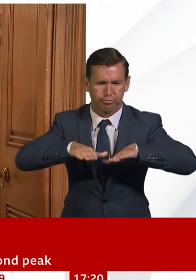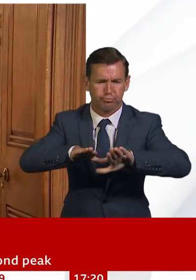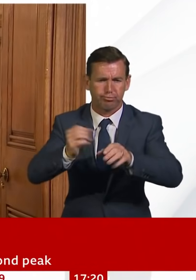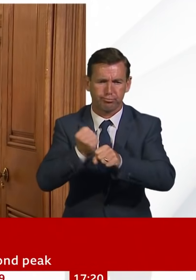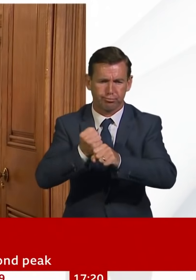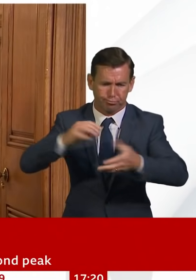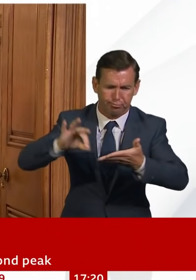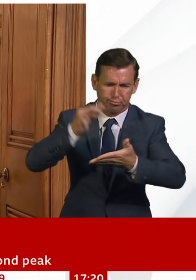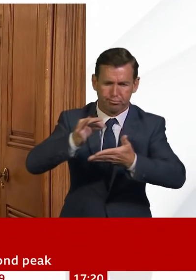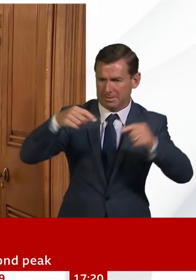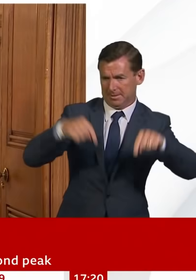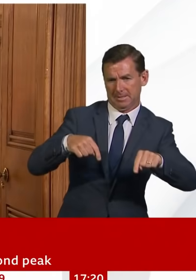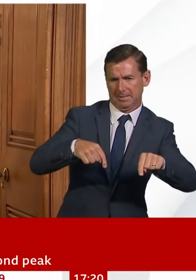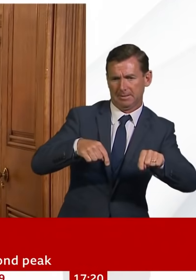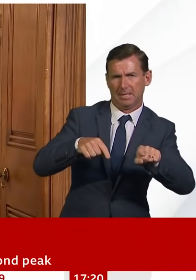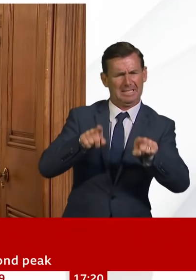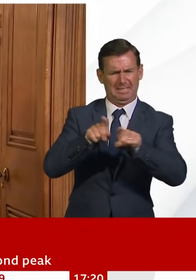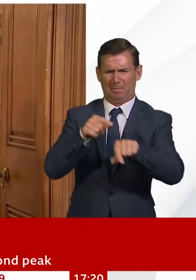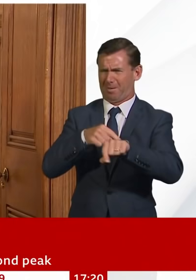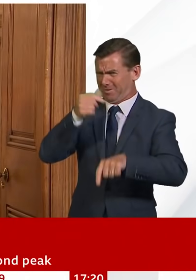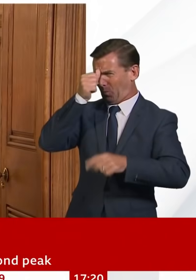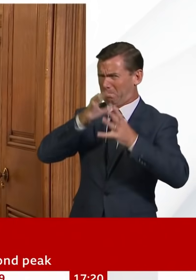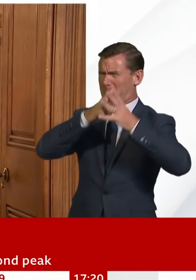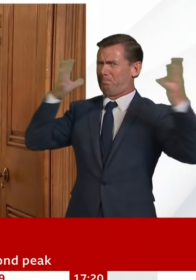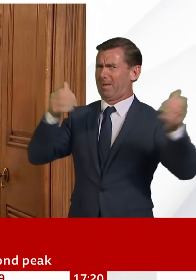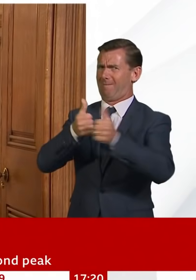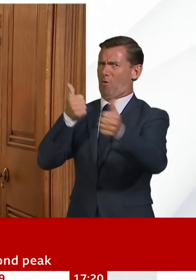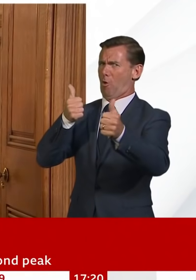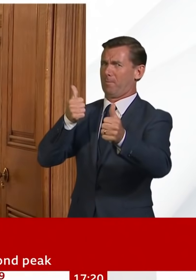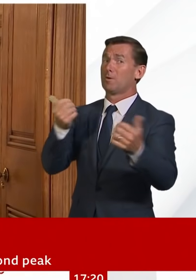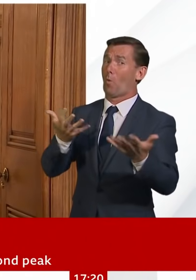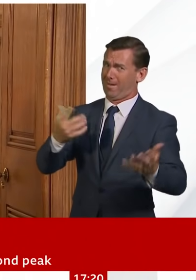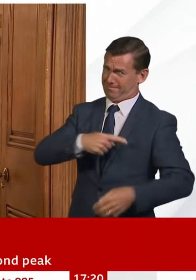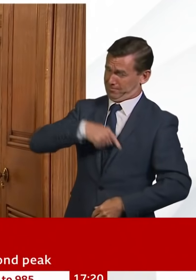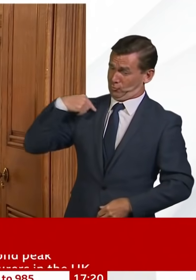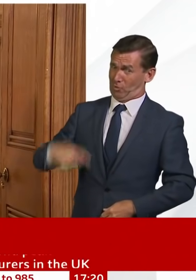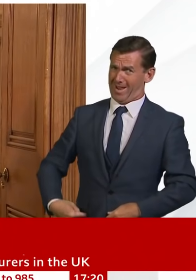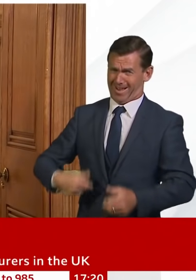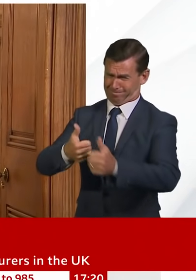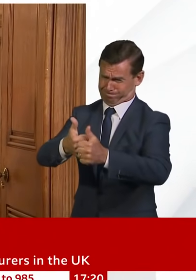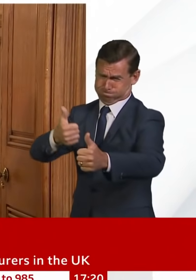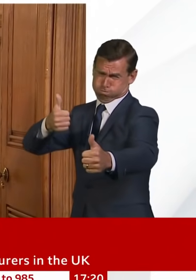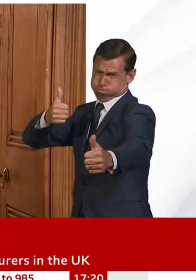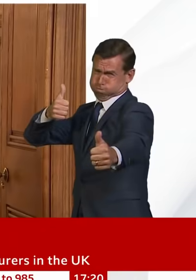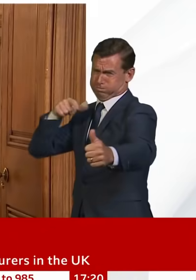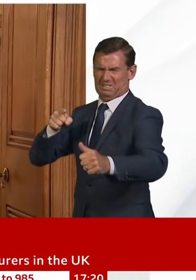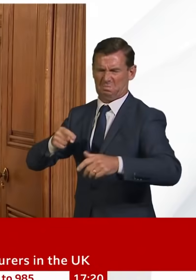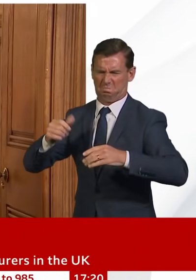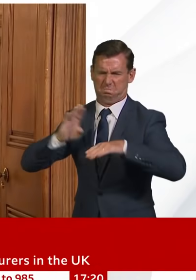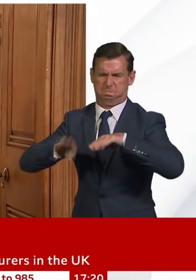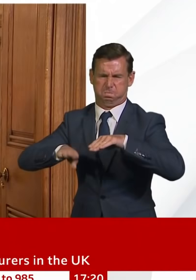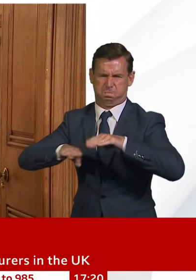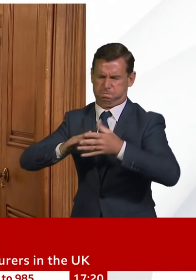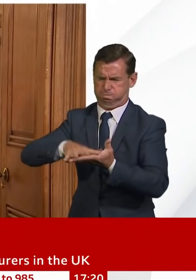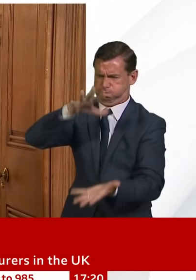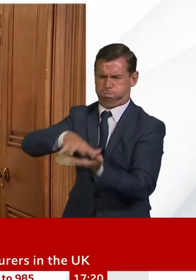buy it from the big producers, especially in China. And that's where the big numbers are, making sure